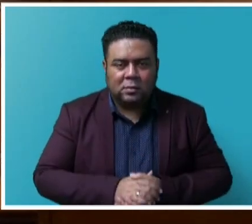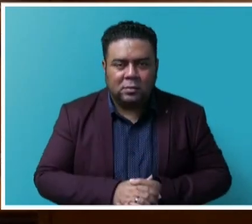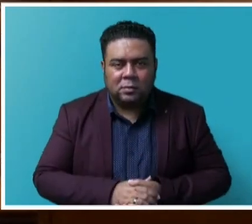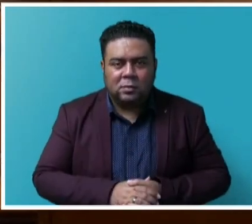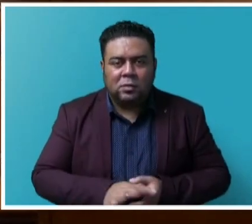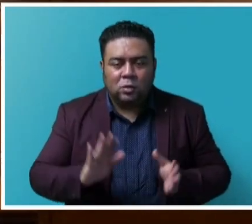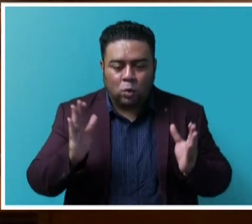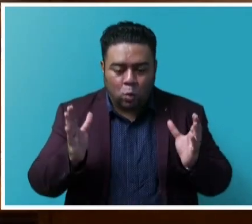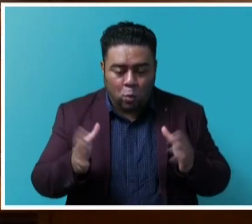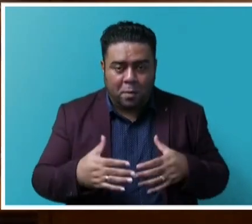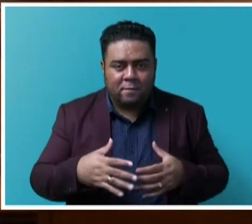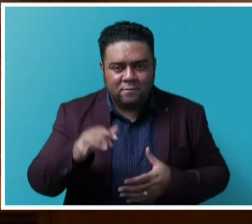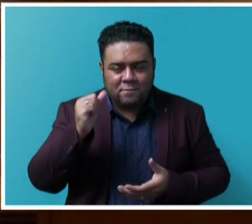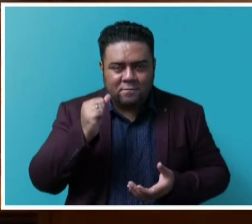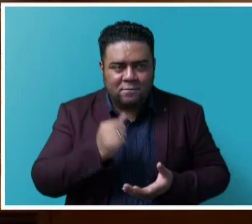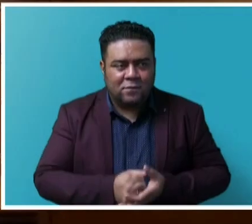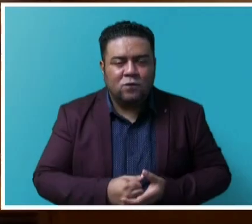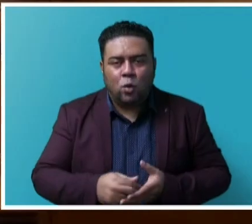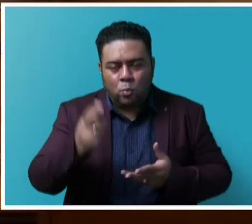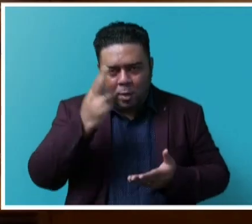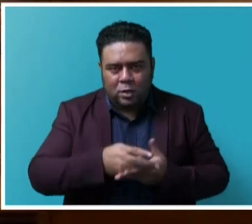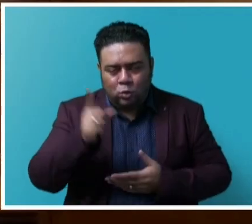global fight for humanity today.